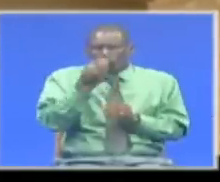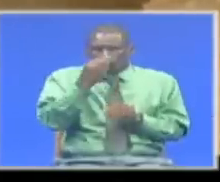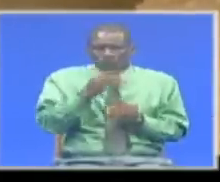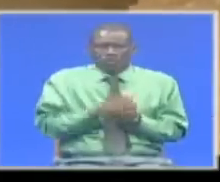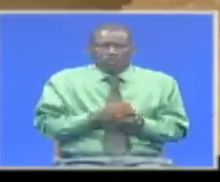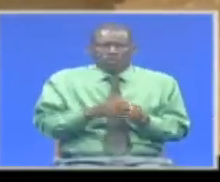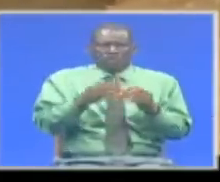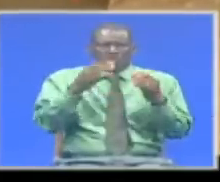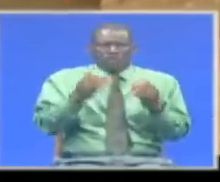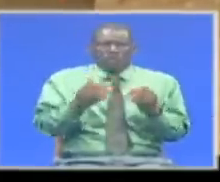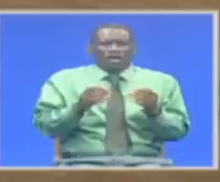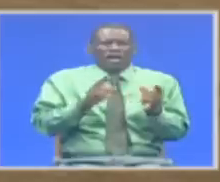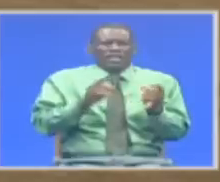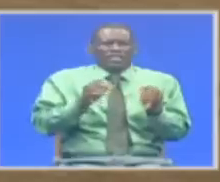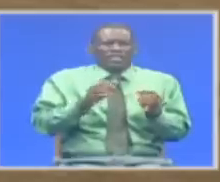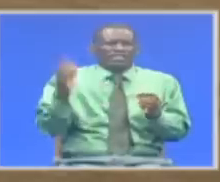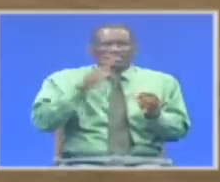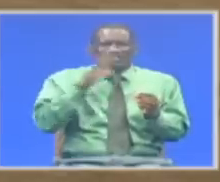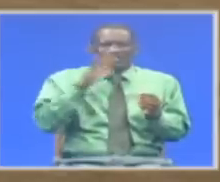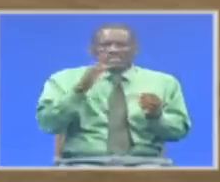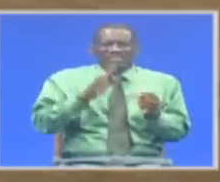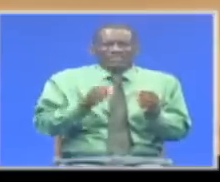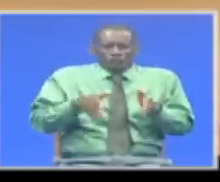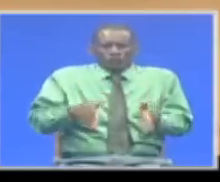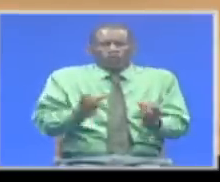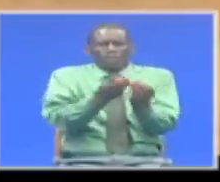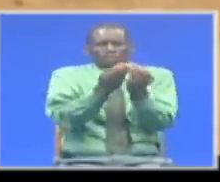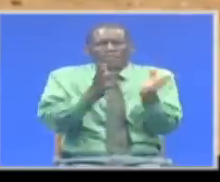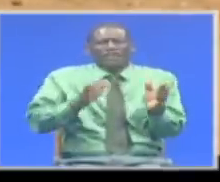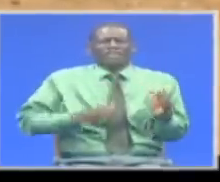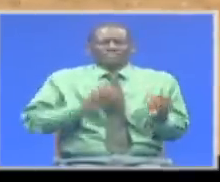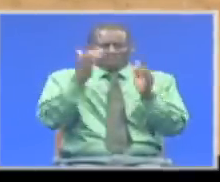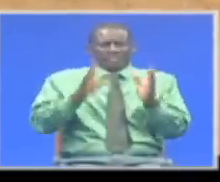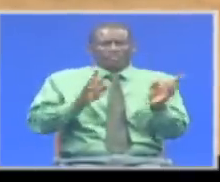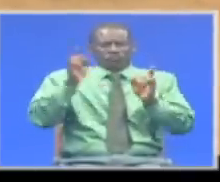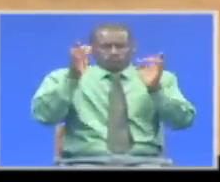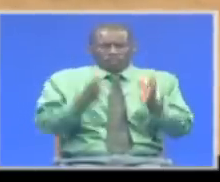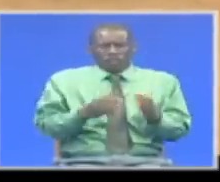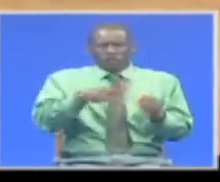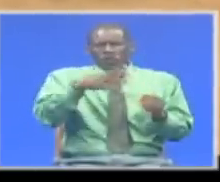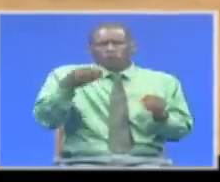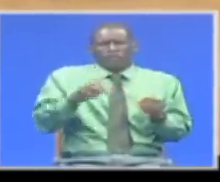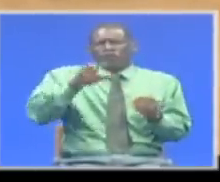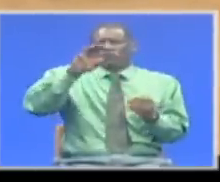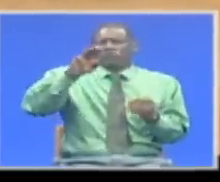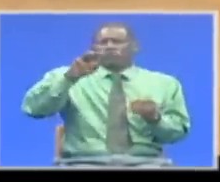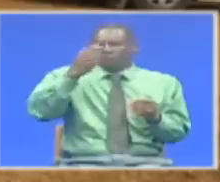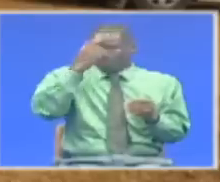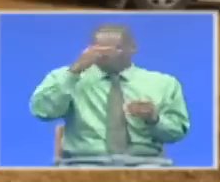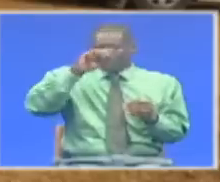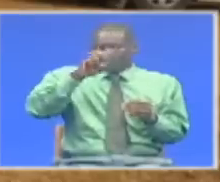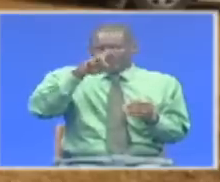And on a dusty strip of road, hundreds of curious visitors take the rock-ribbed path leading to the Masai Mara Game